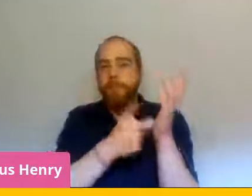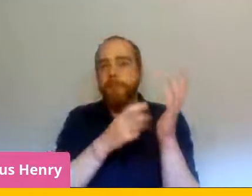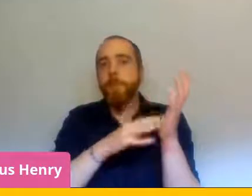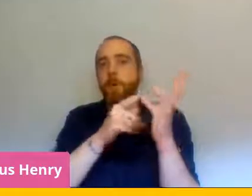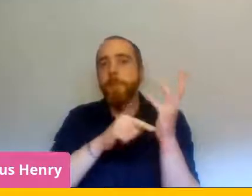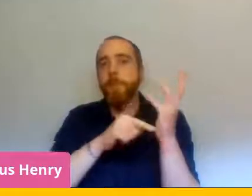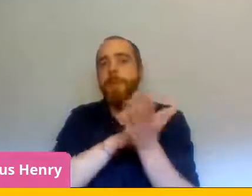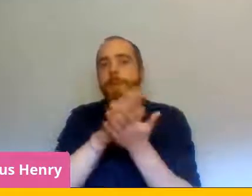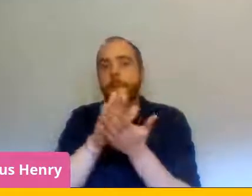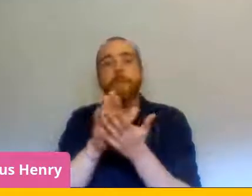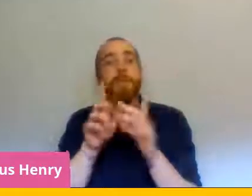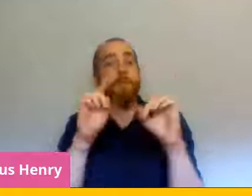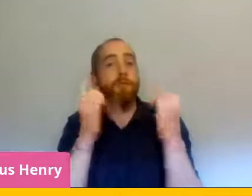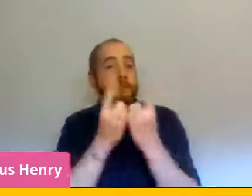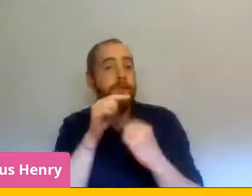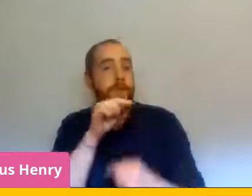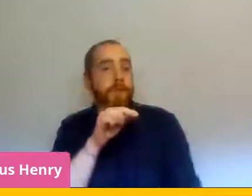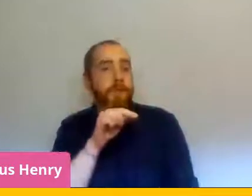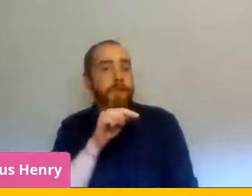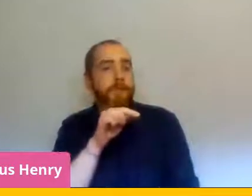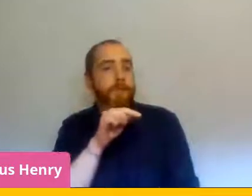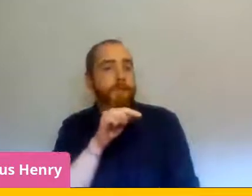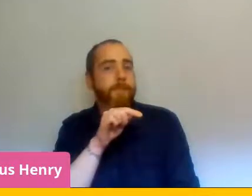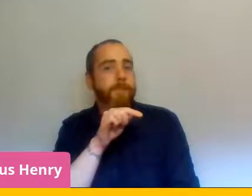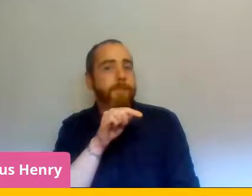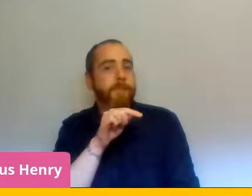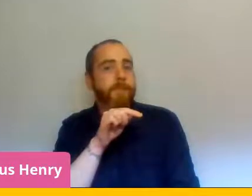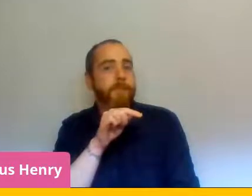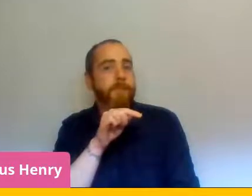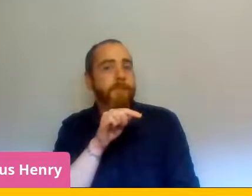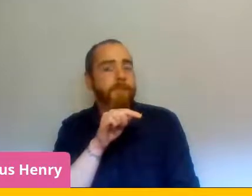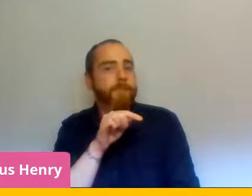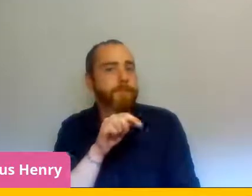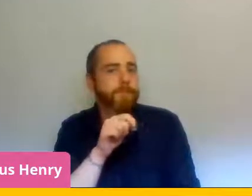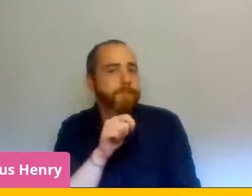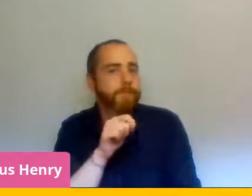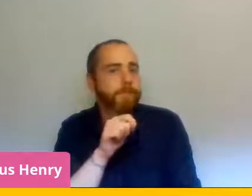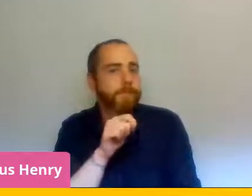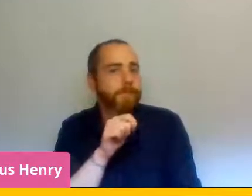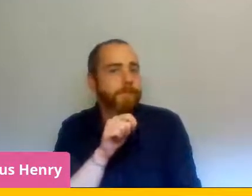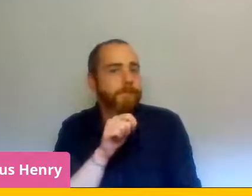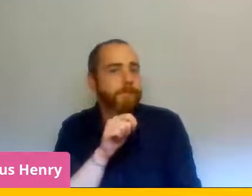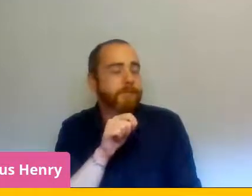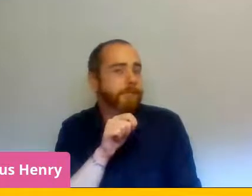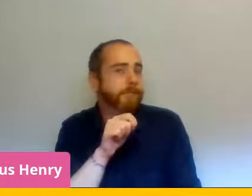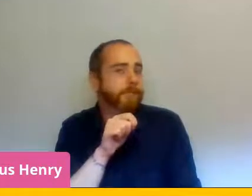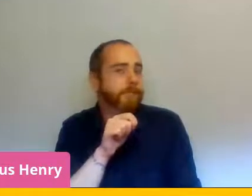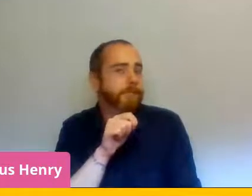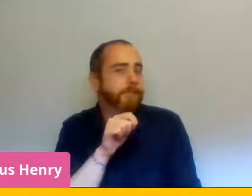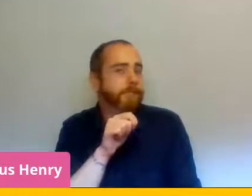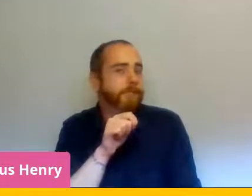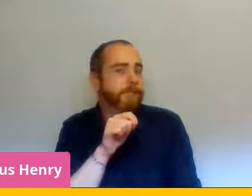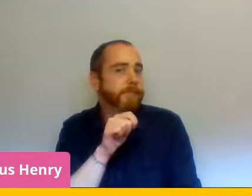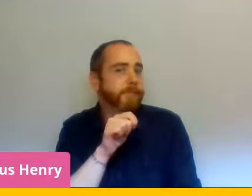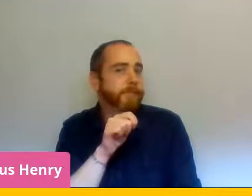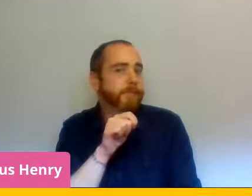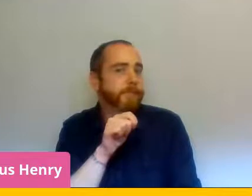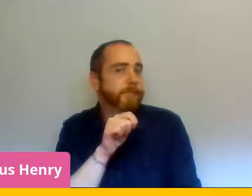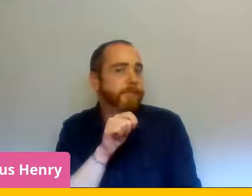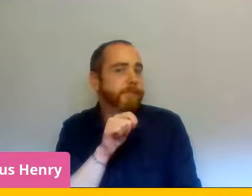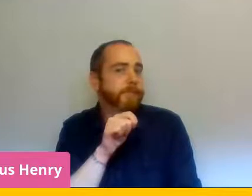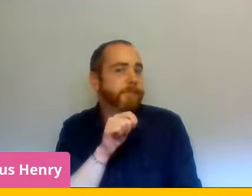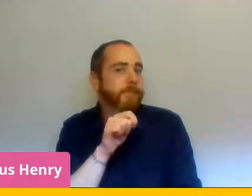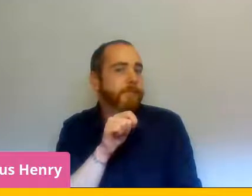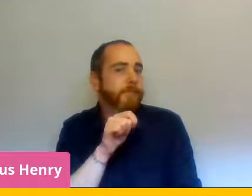10 steps in just a second. But I think, to Marian, it would be great if you could let us know a bit more about your collective grievance that you're doing. Because, for example,